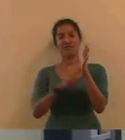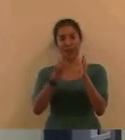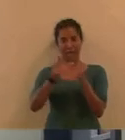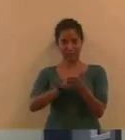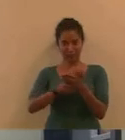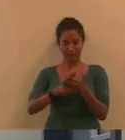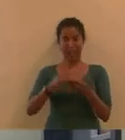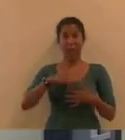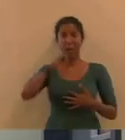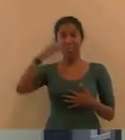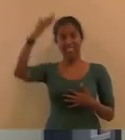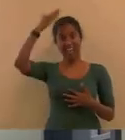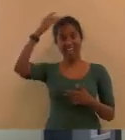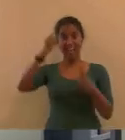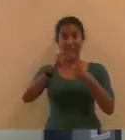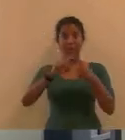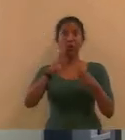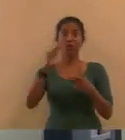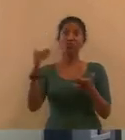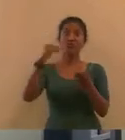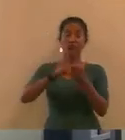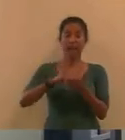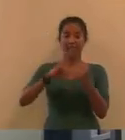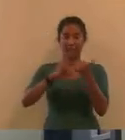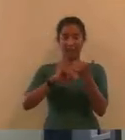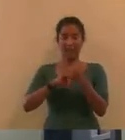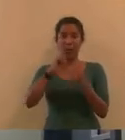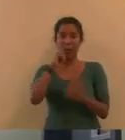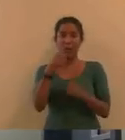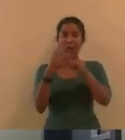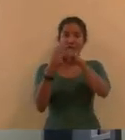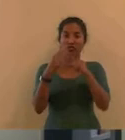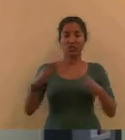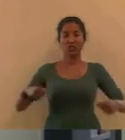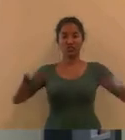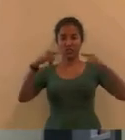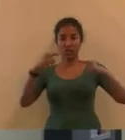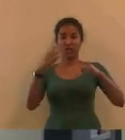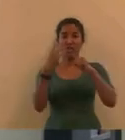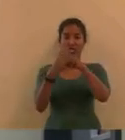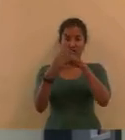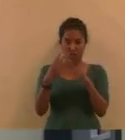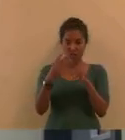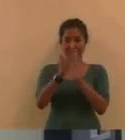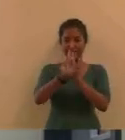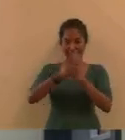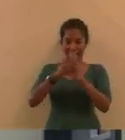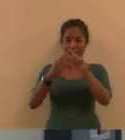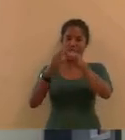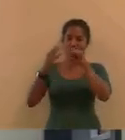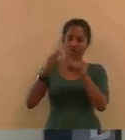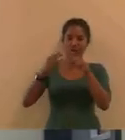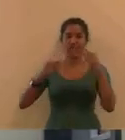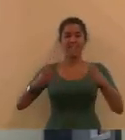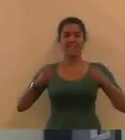there's going to be 6 separate challenges. 3 are skill based and 3 are physical challenges. With the skill and with the